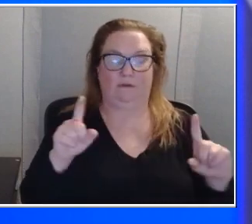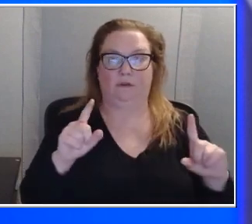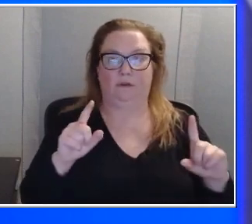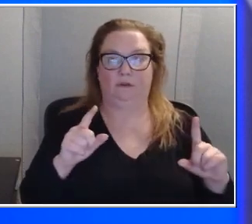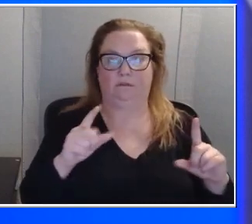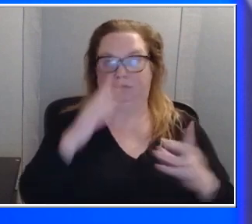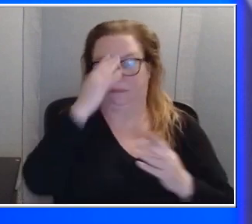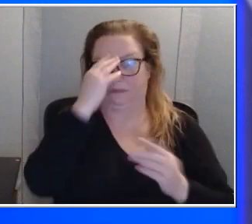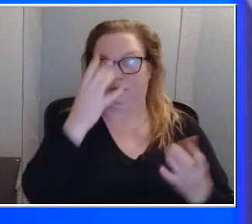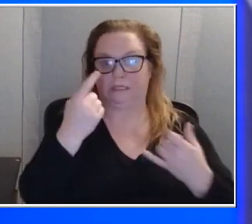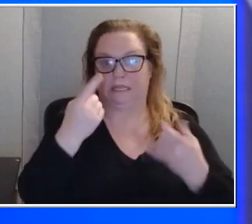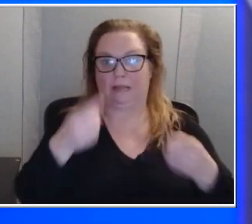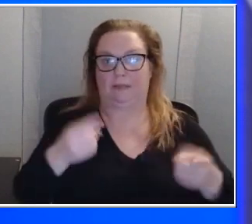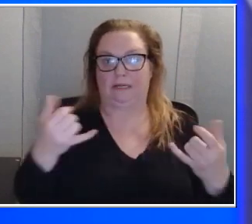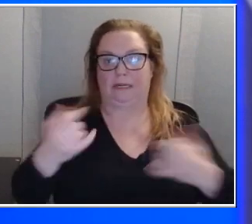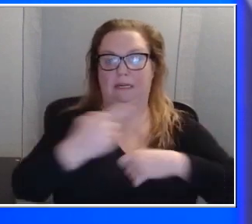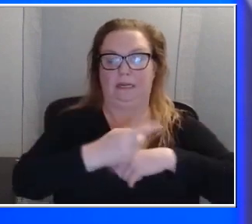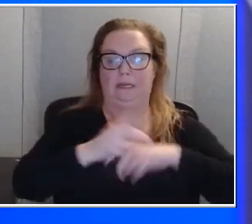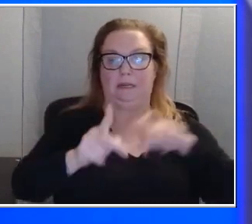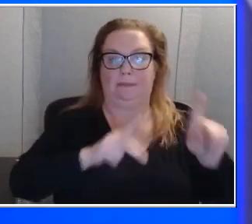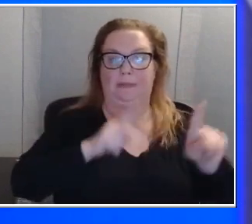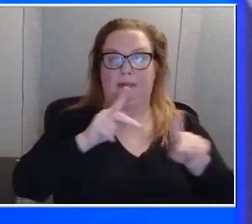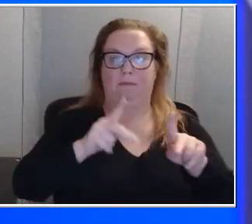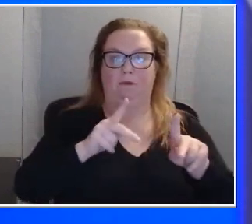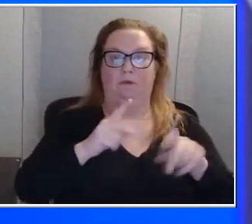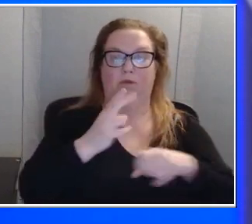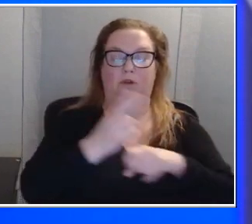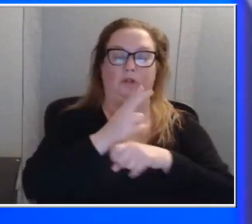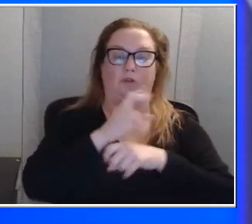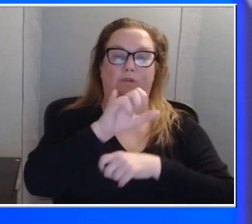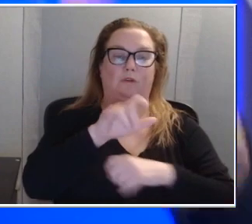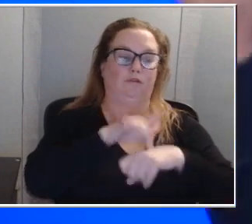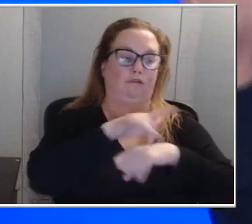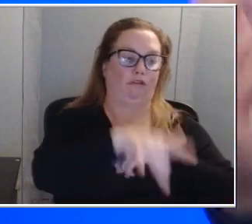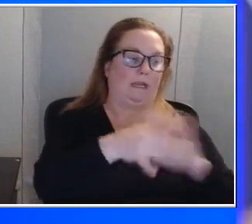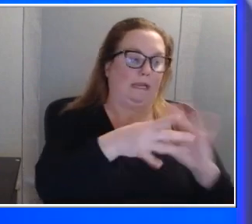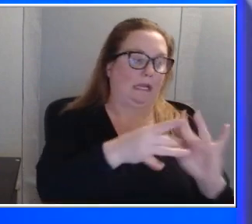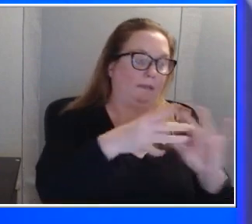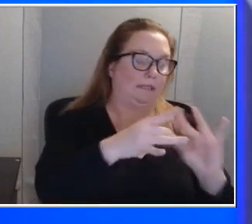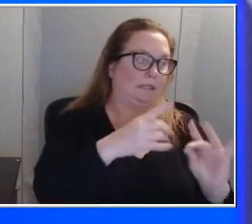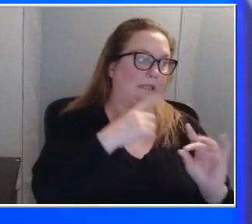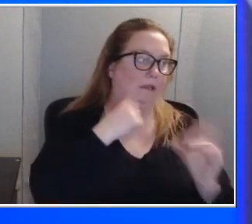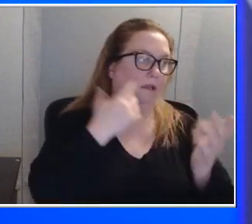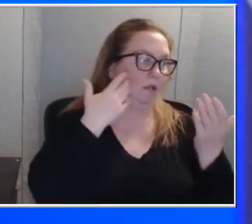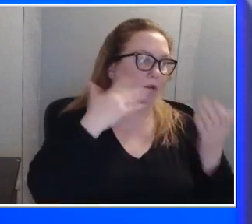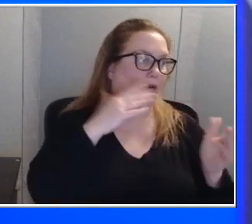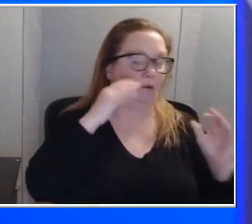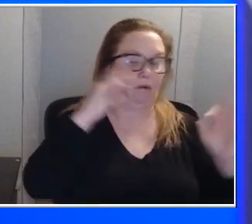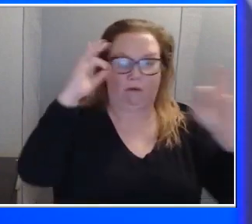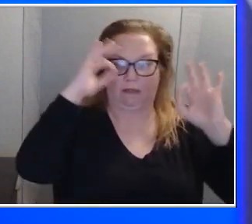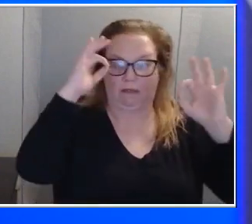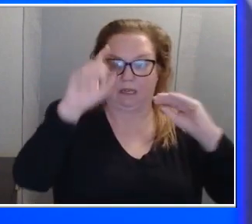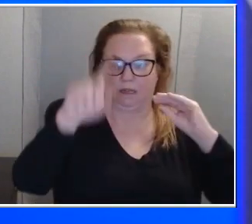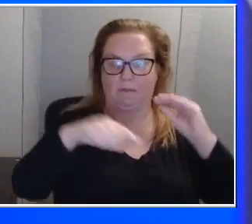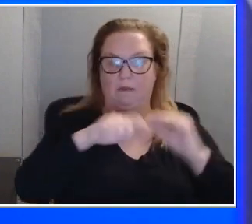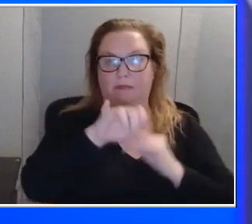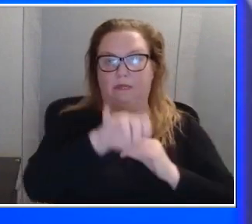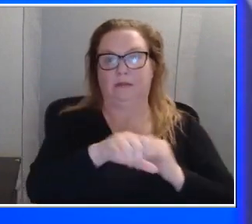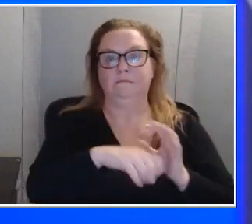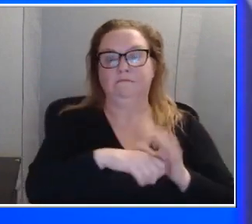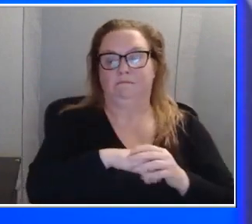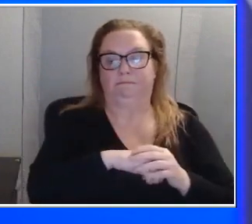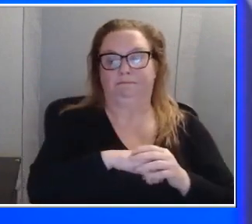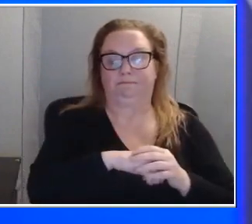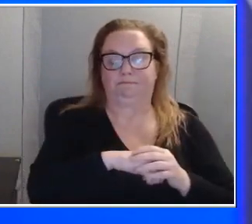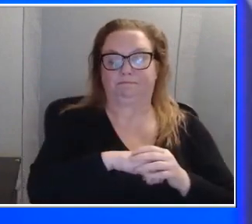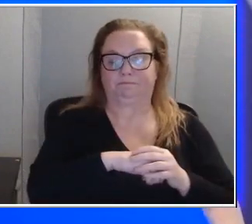think in retrospect, people then would weaponize those earlier comments and saying, geez, you don't even know anything about it. Yesterday you're telling us this, and today you're